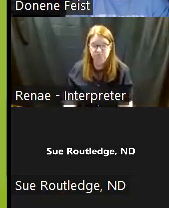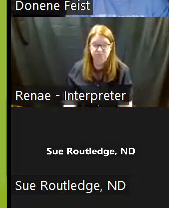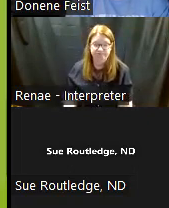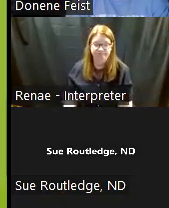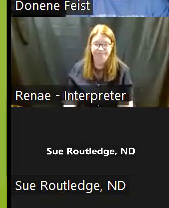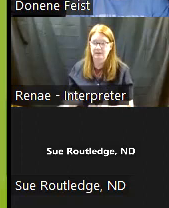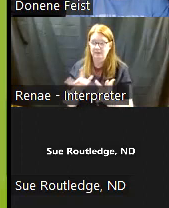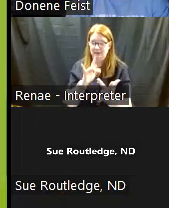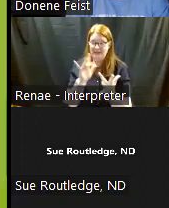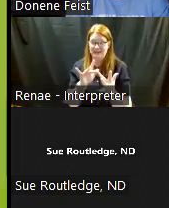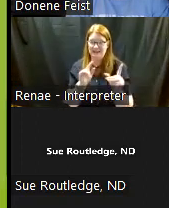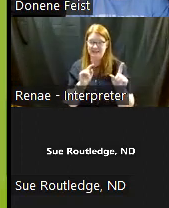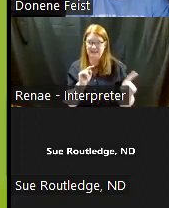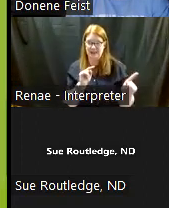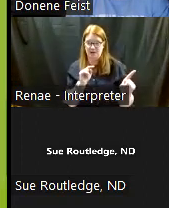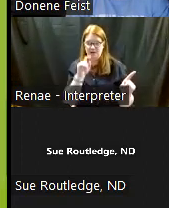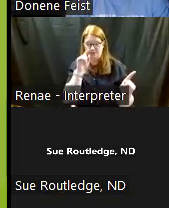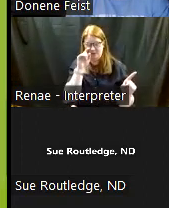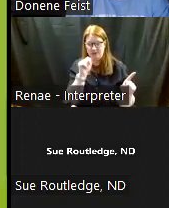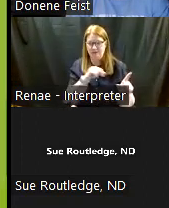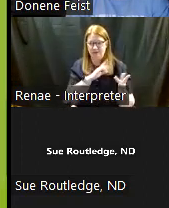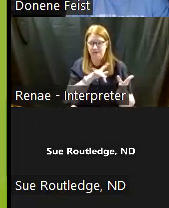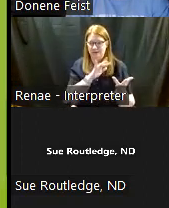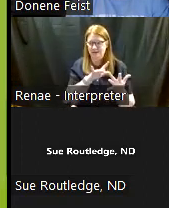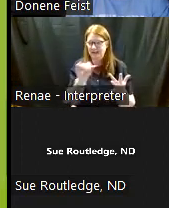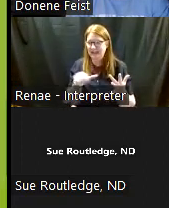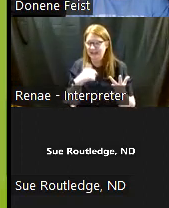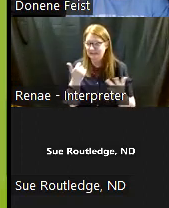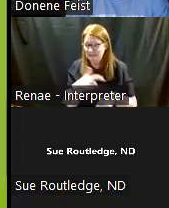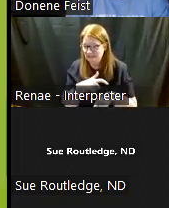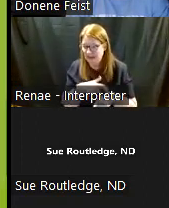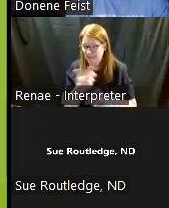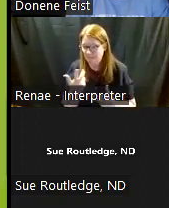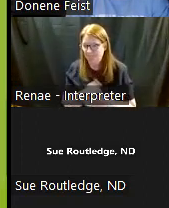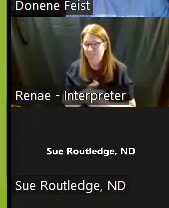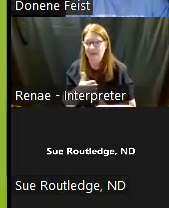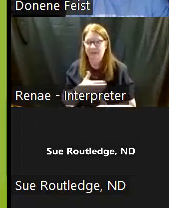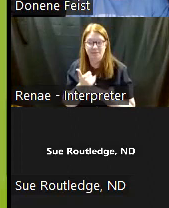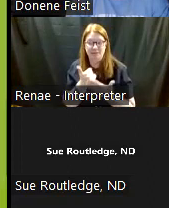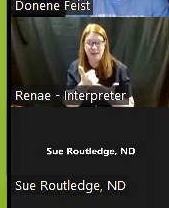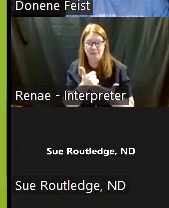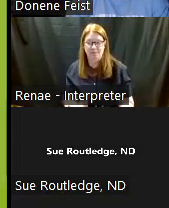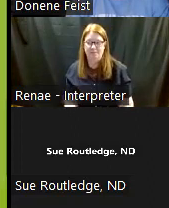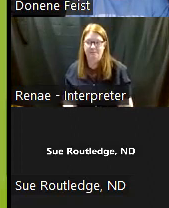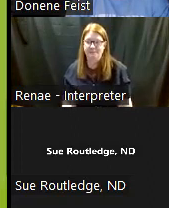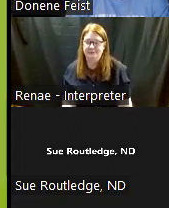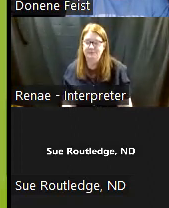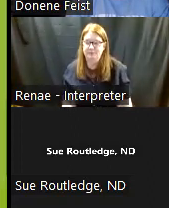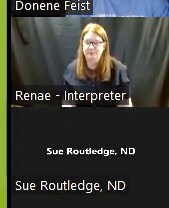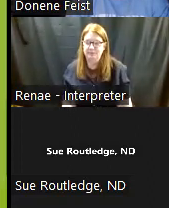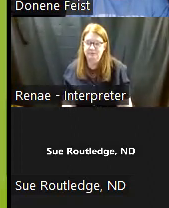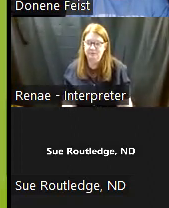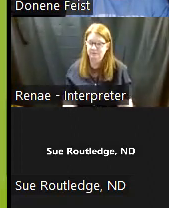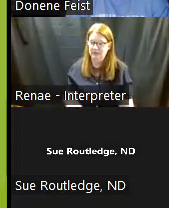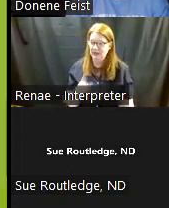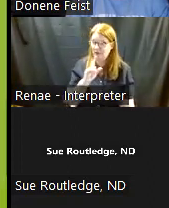My contact is on there. Reach out, like I said, anytime. I'm happy to help. That was